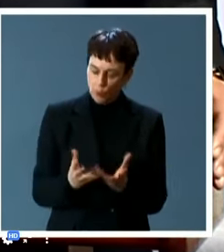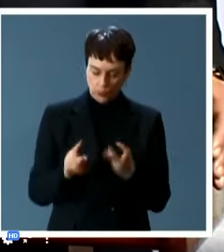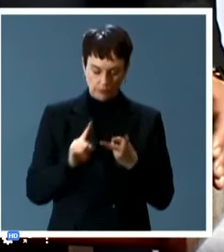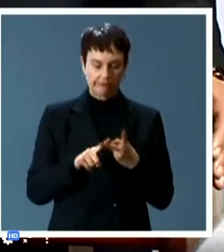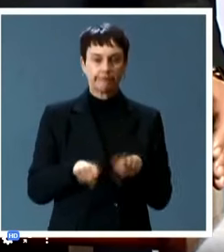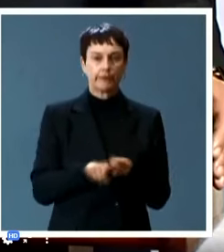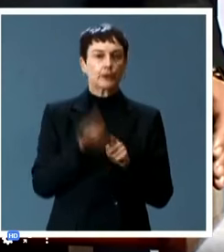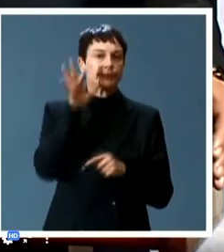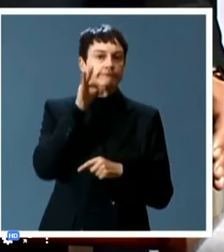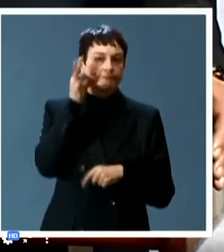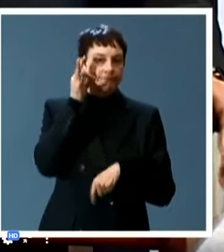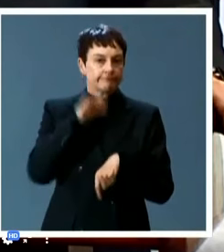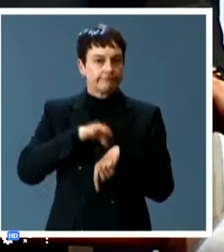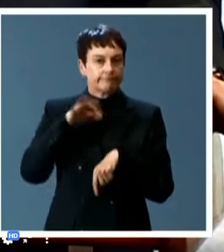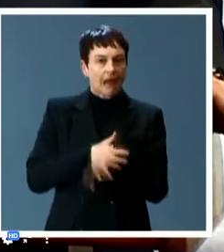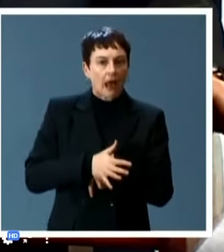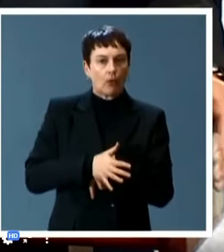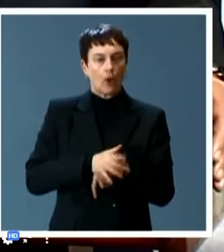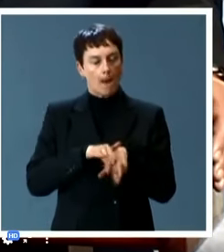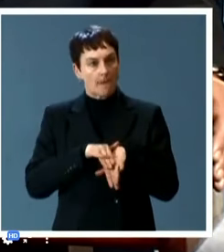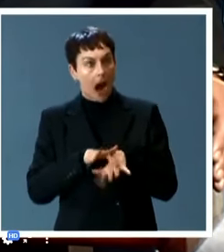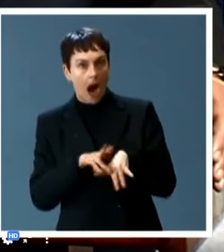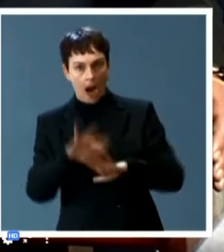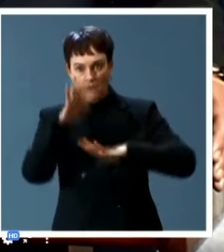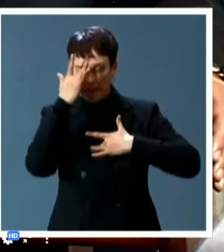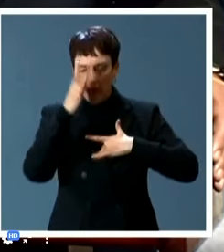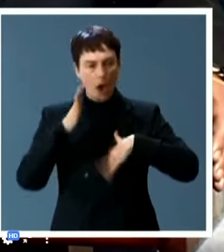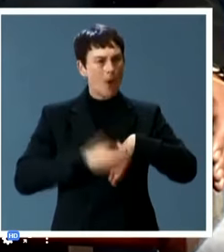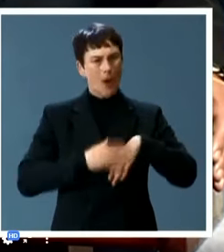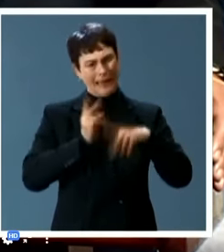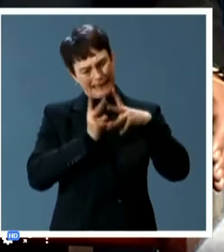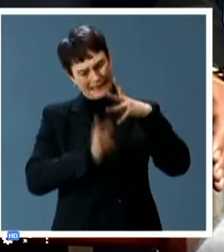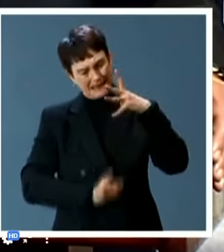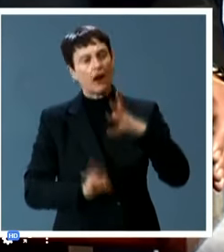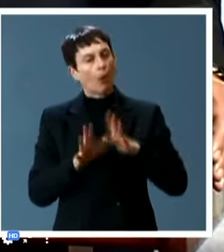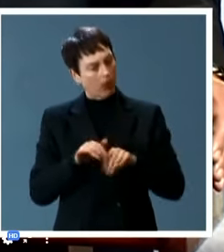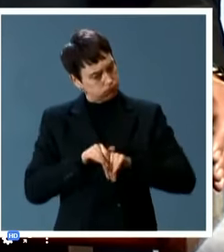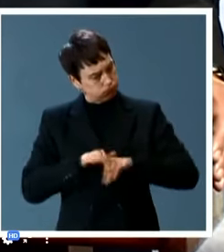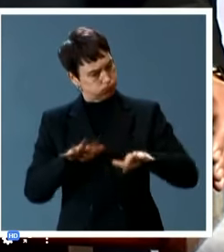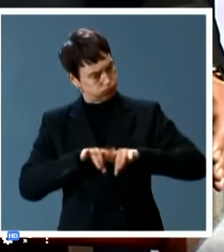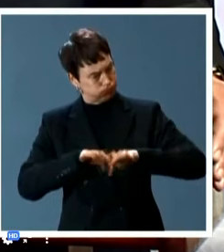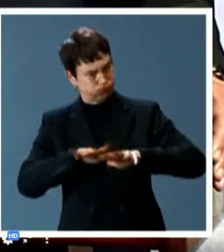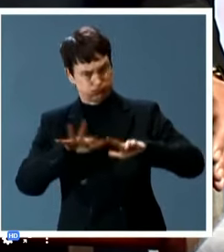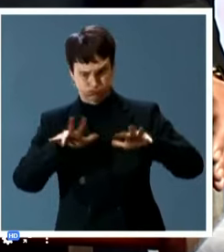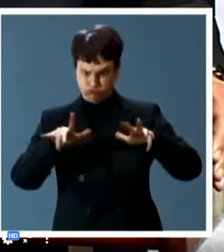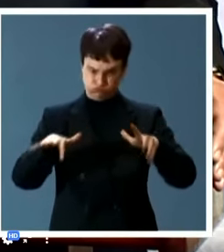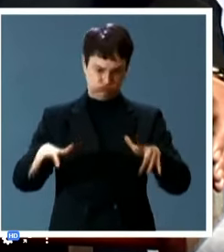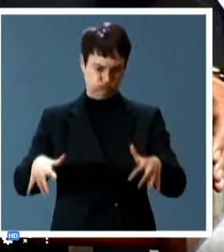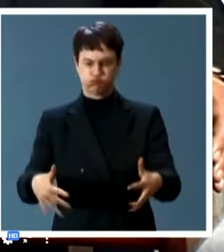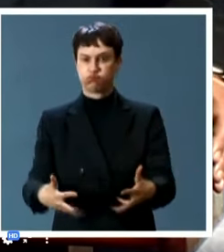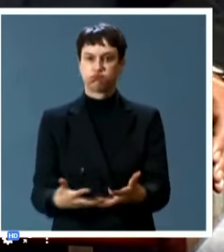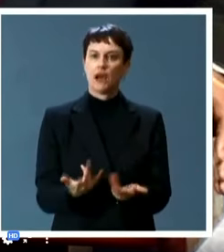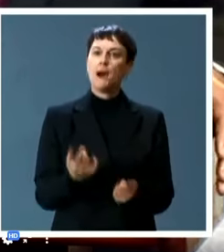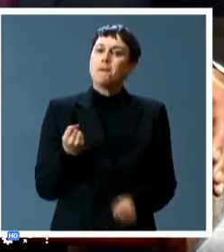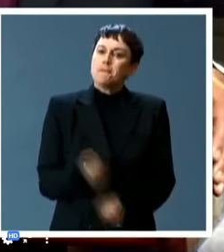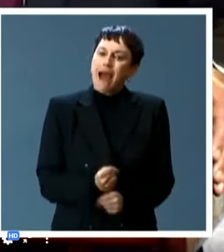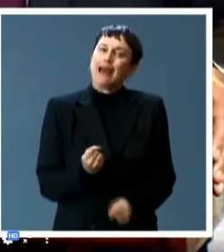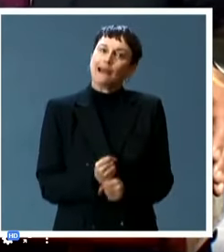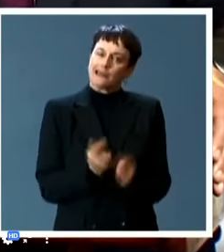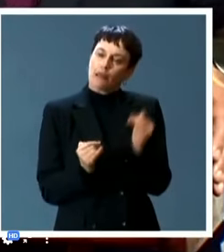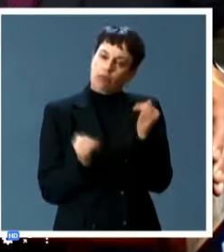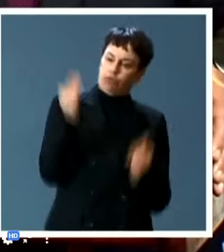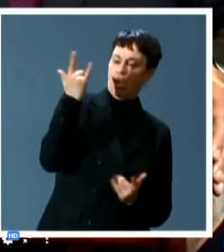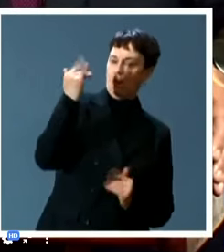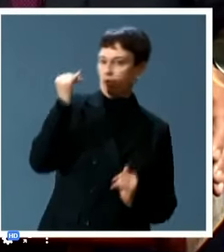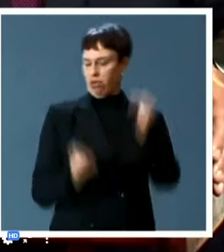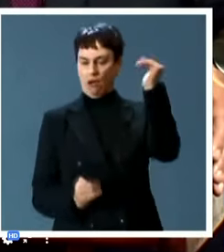events. This creates serious threats to intergenerational equality and justice. Today's young climate